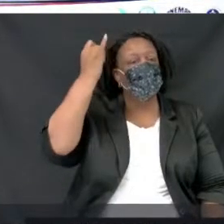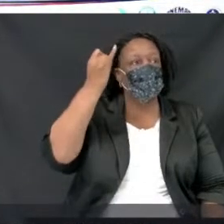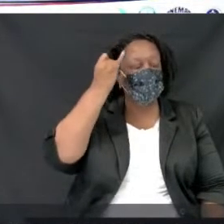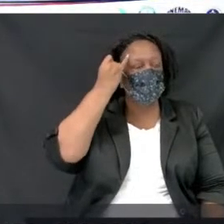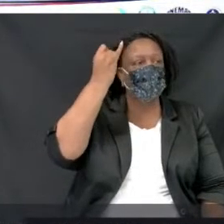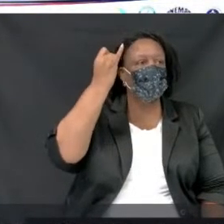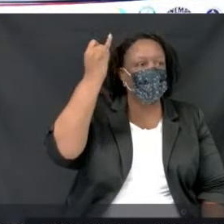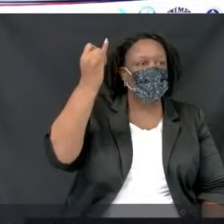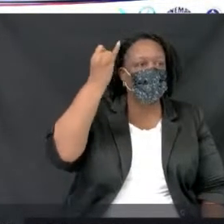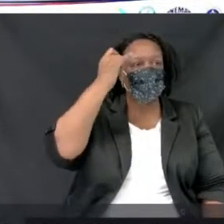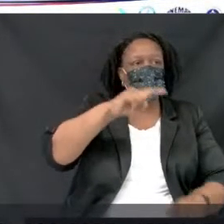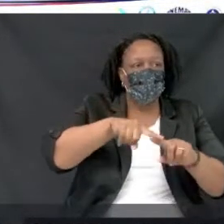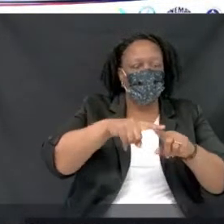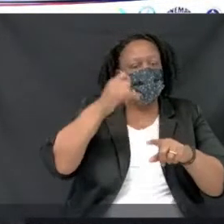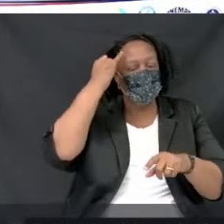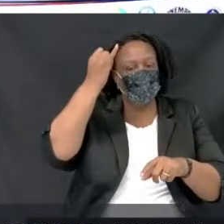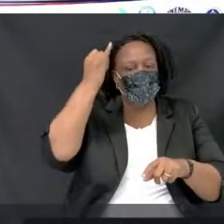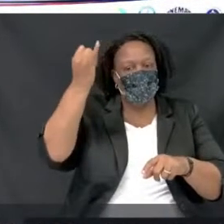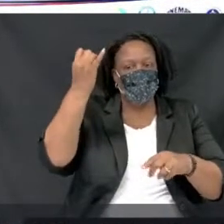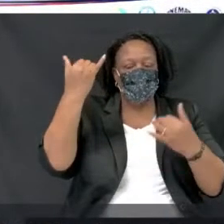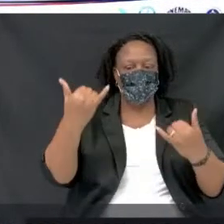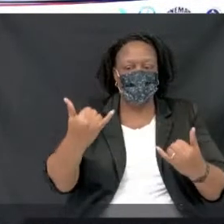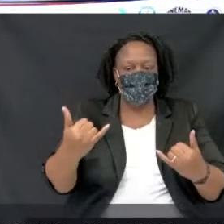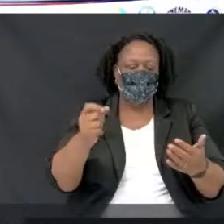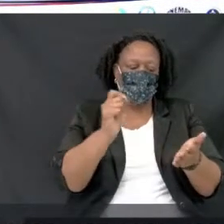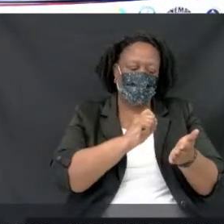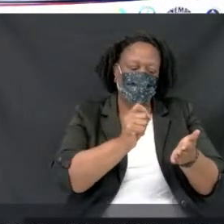Executive Committee of the Cabinet of the